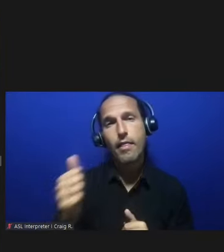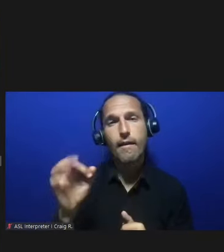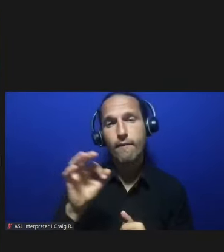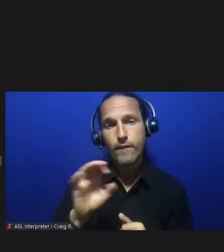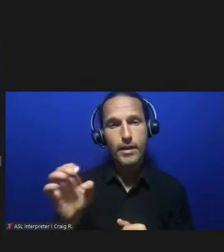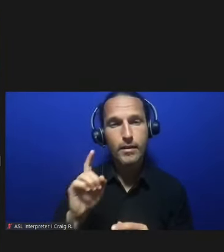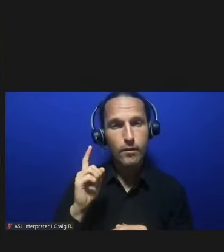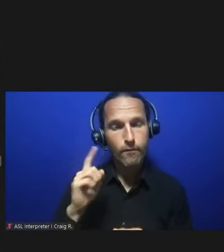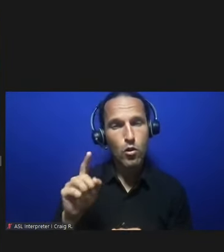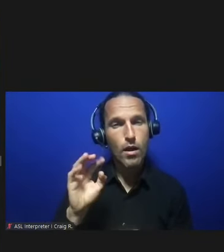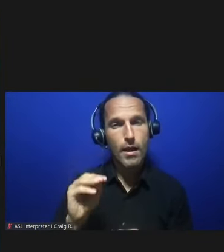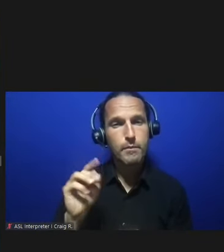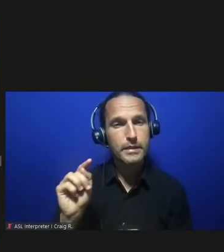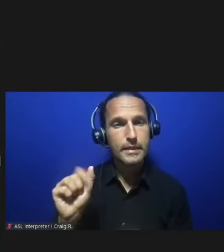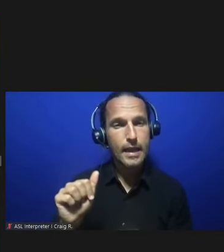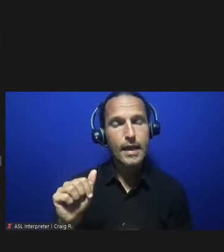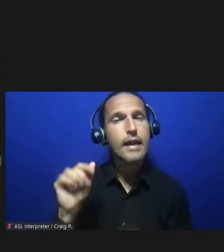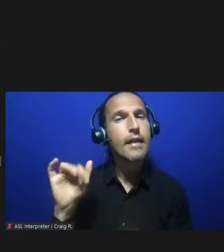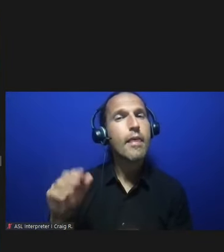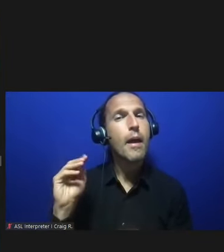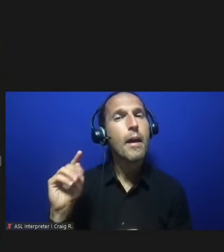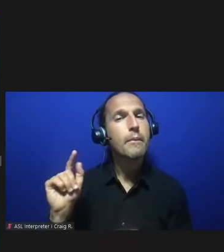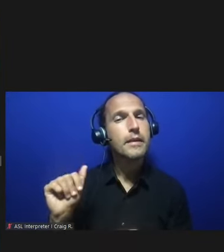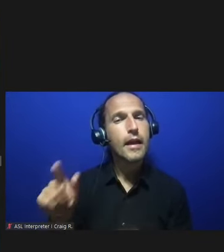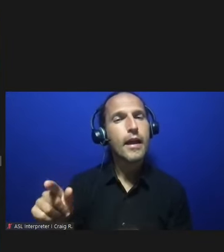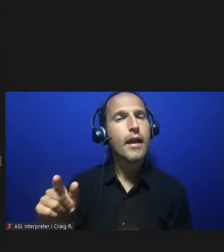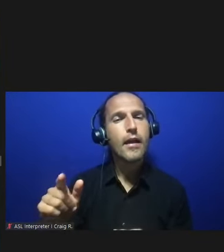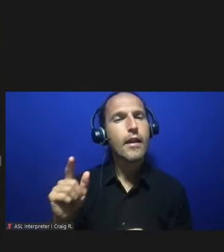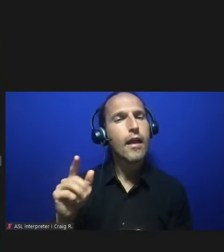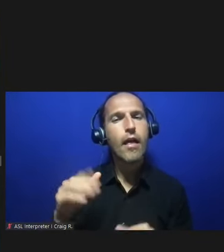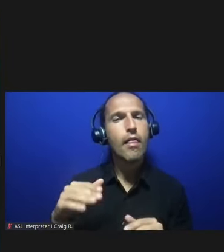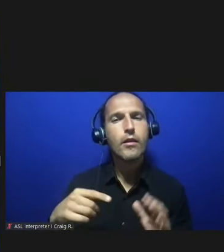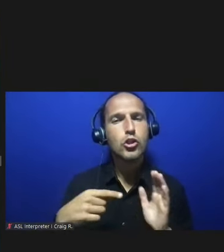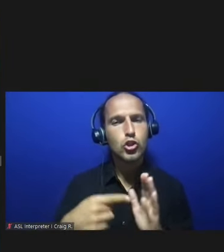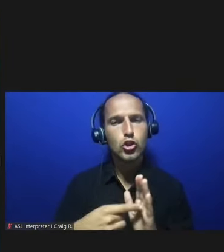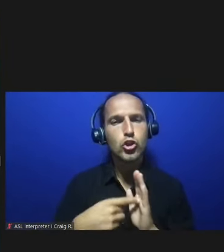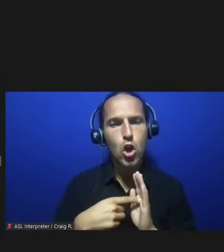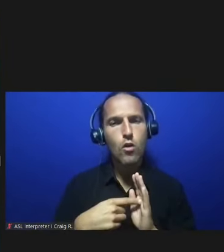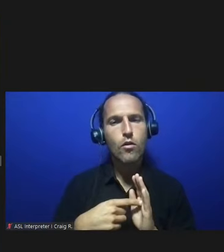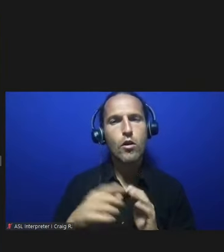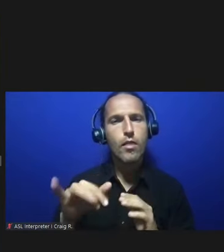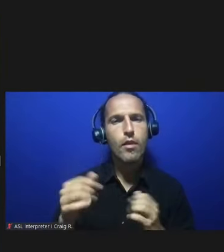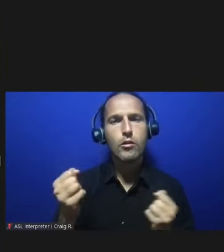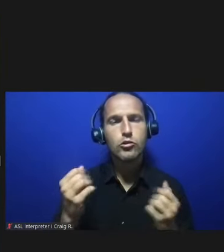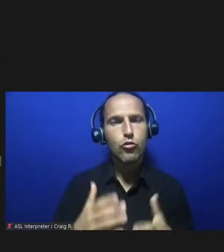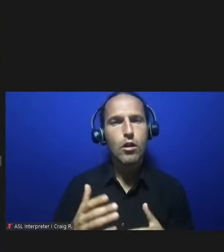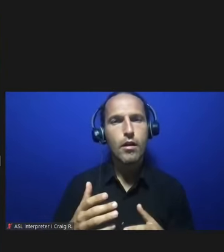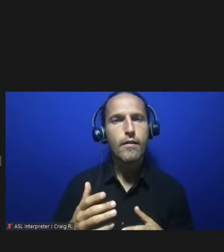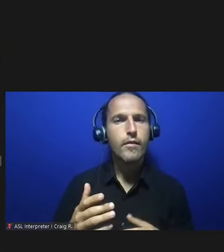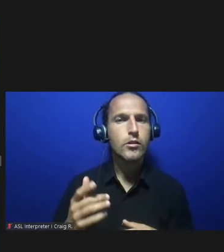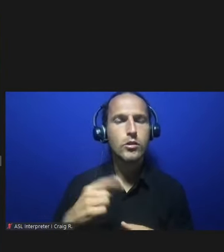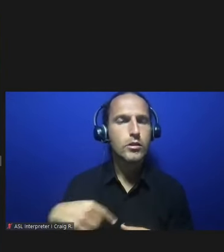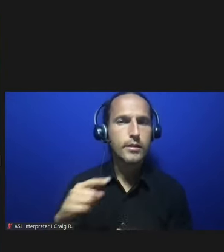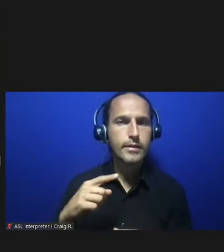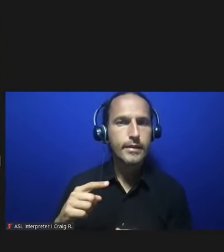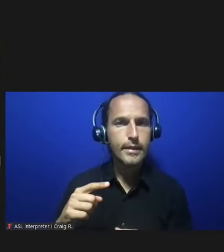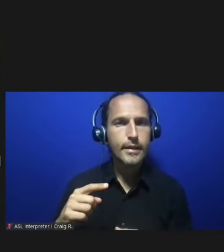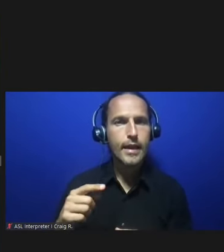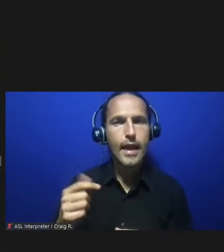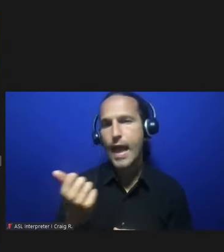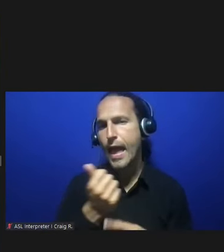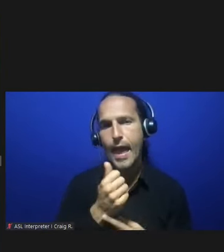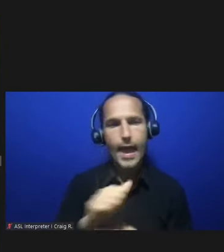to MTA? MTA has not shown us drivers, FHV drivers,